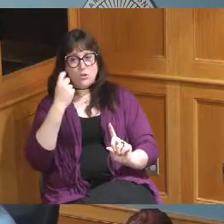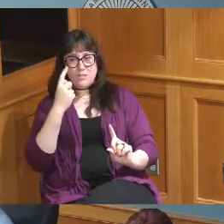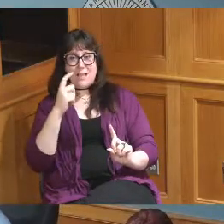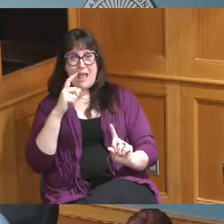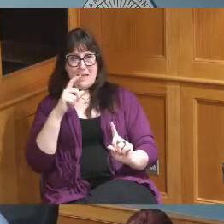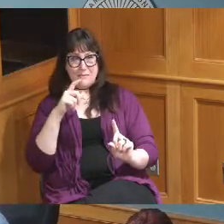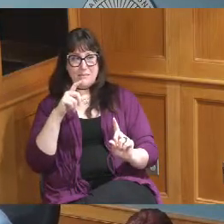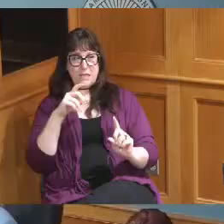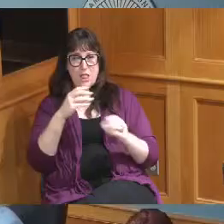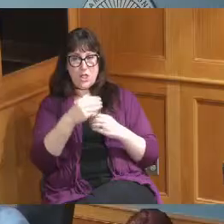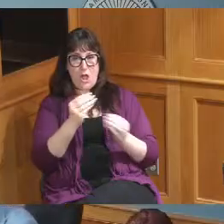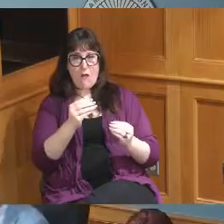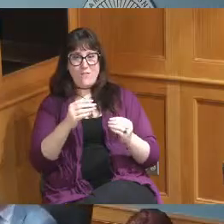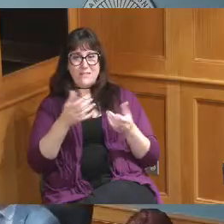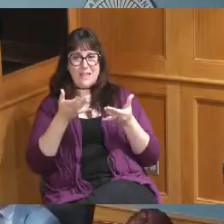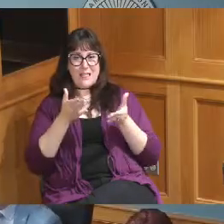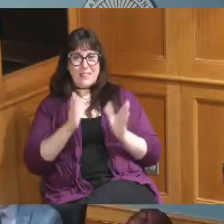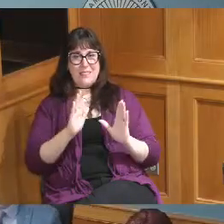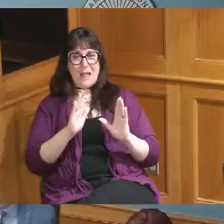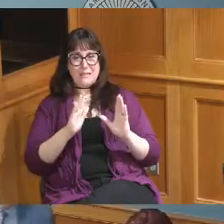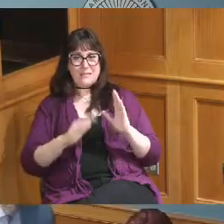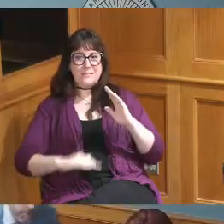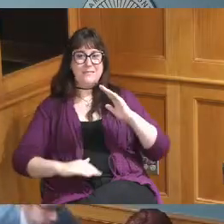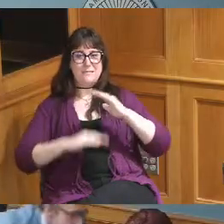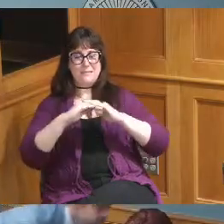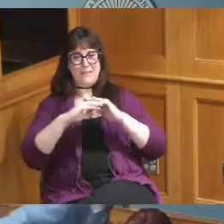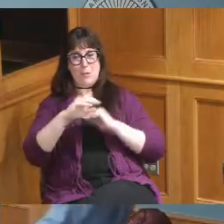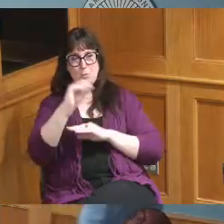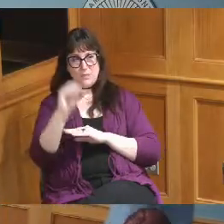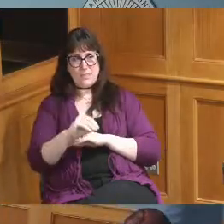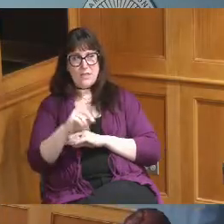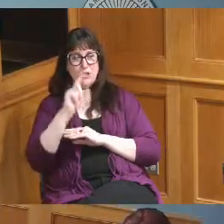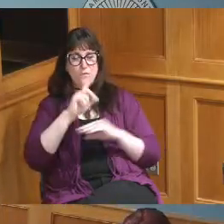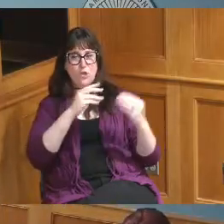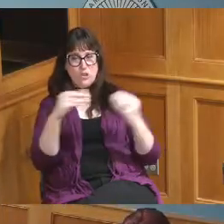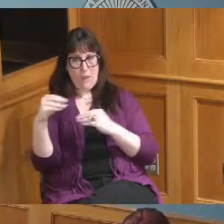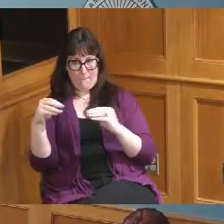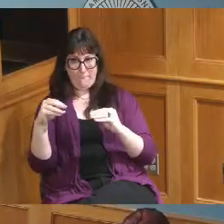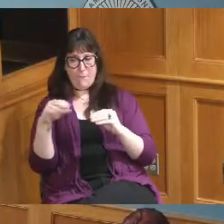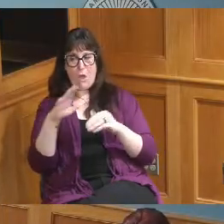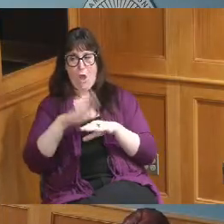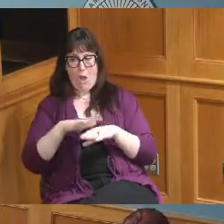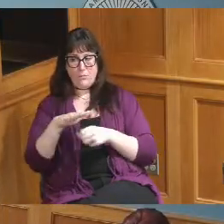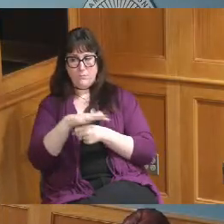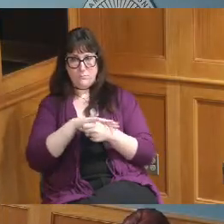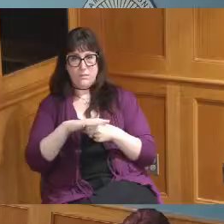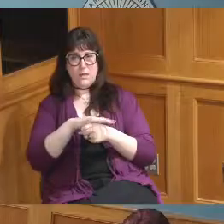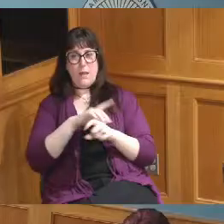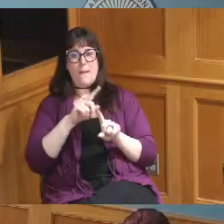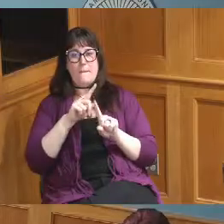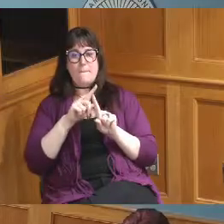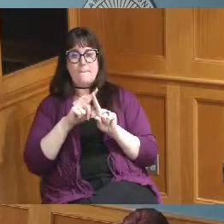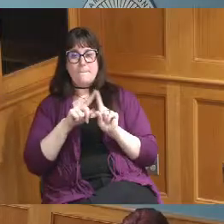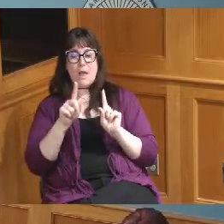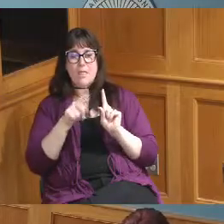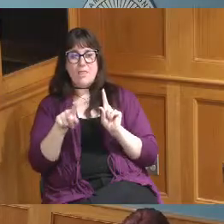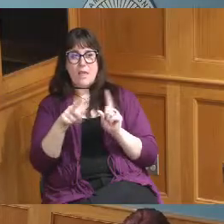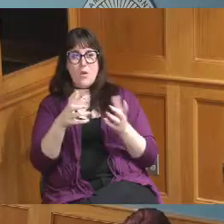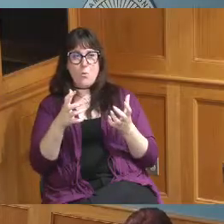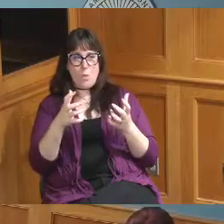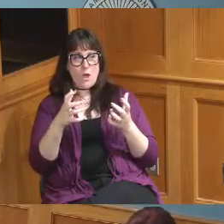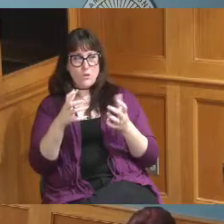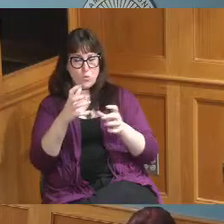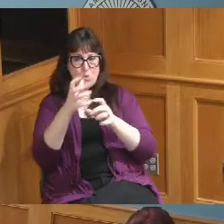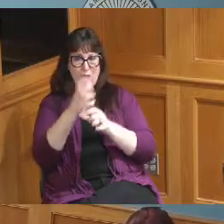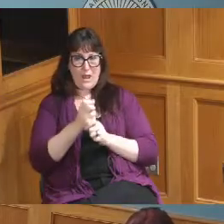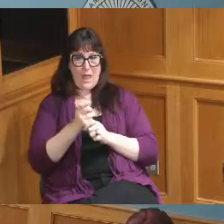allows retail uses up to a certain percentage of coverage on the site. They would like to exceed that coverage so that they can